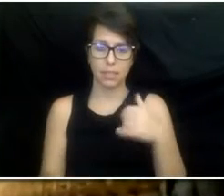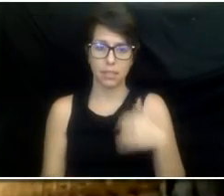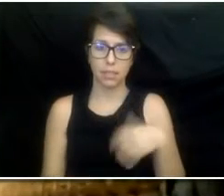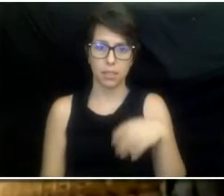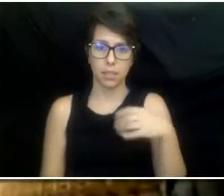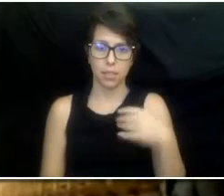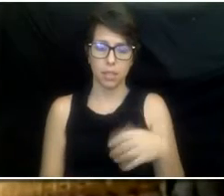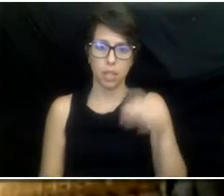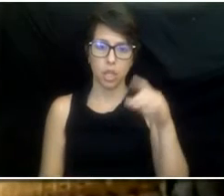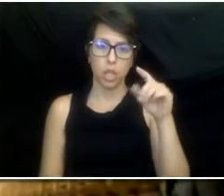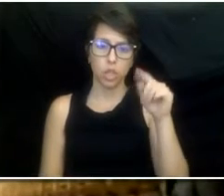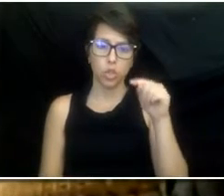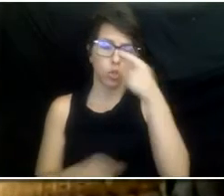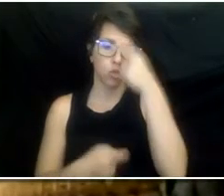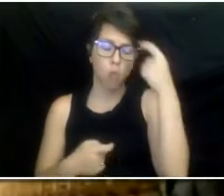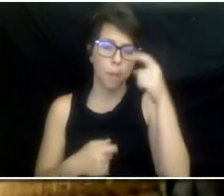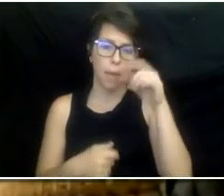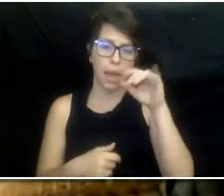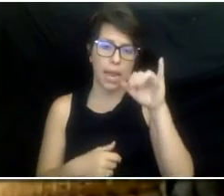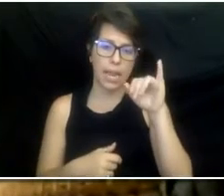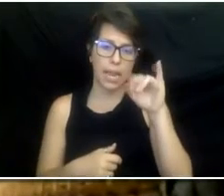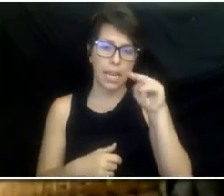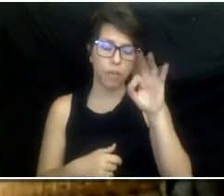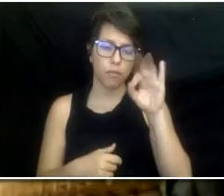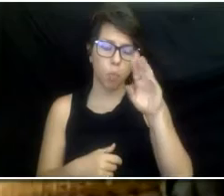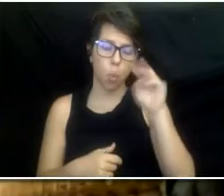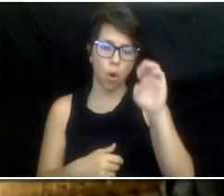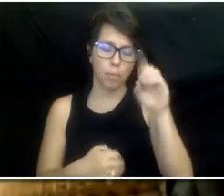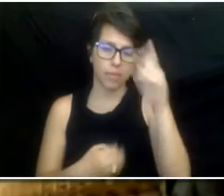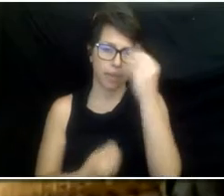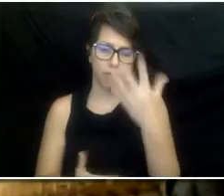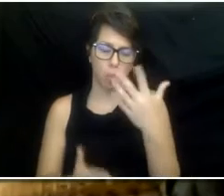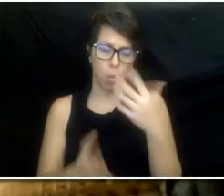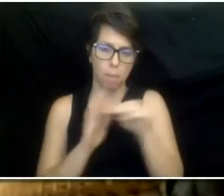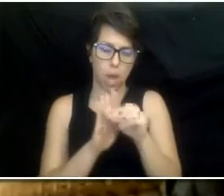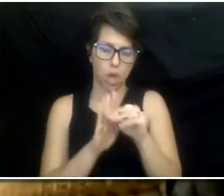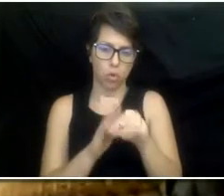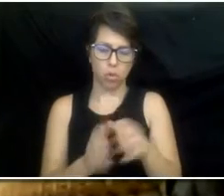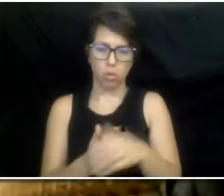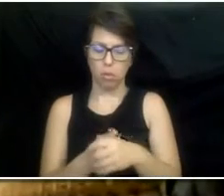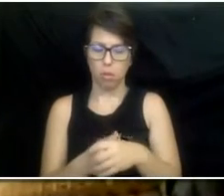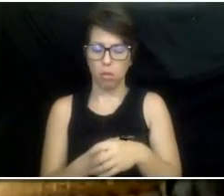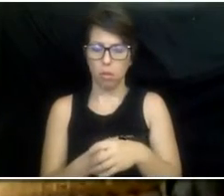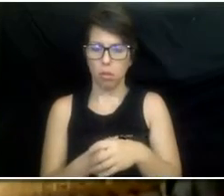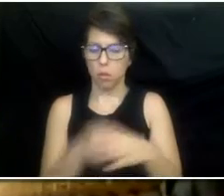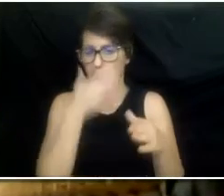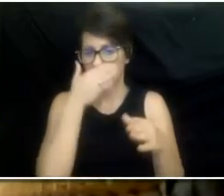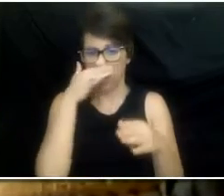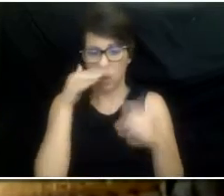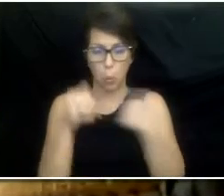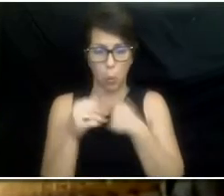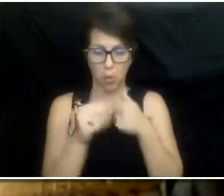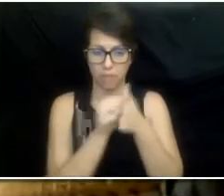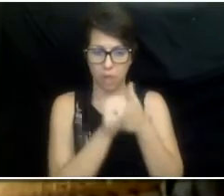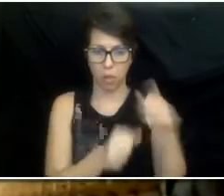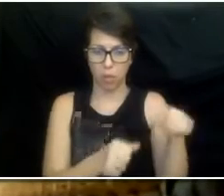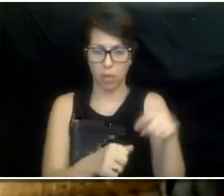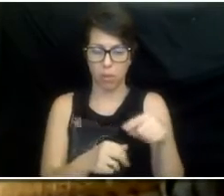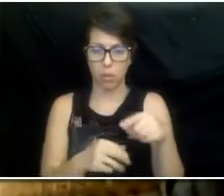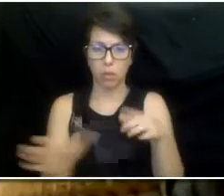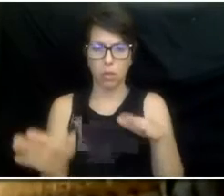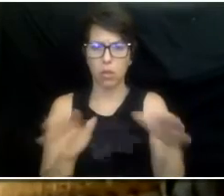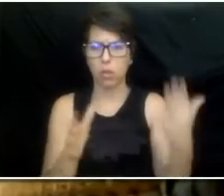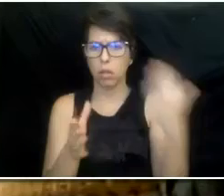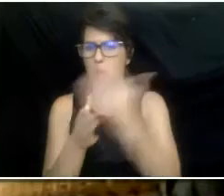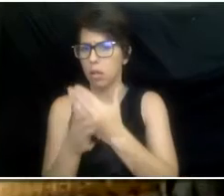we're in don't you think that it might be a good idea to at least Identify some segment the DV victim